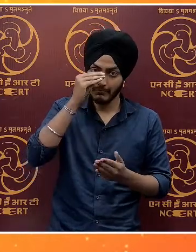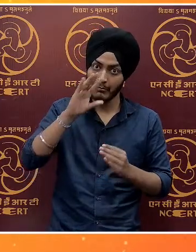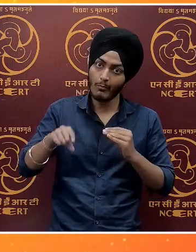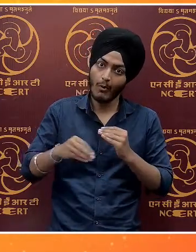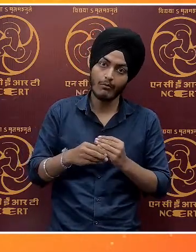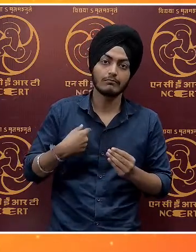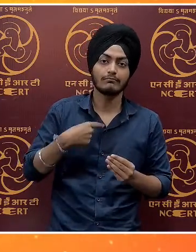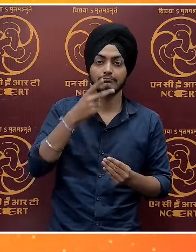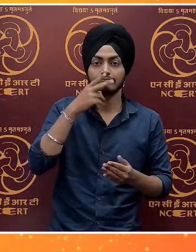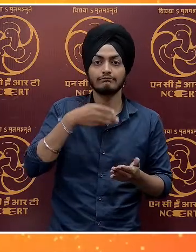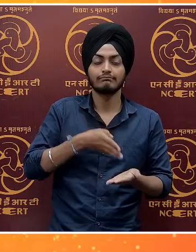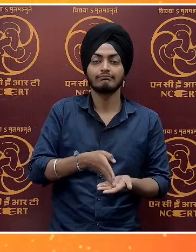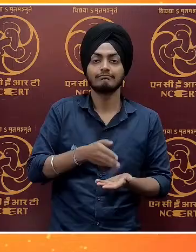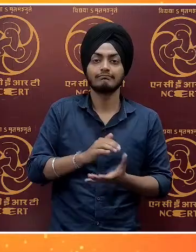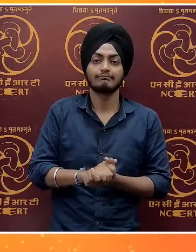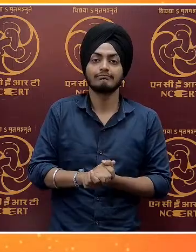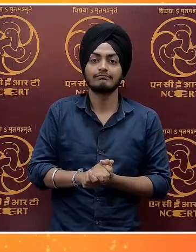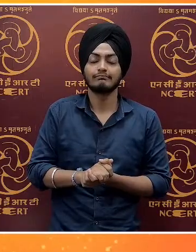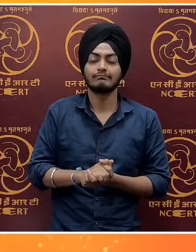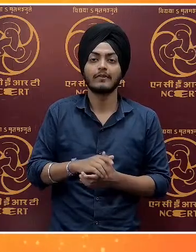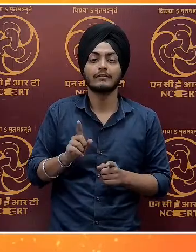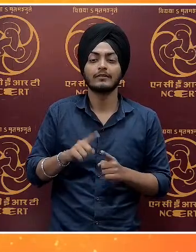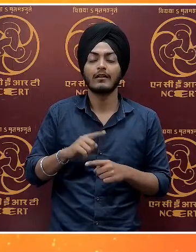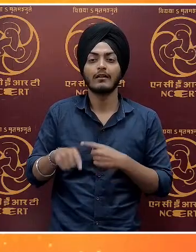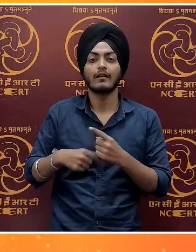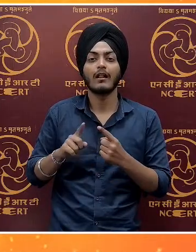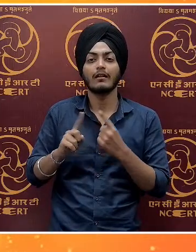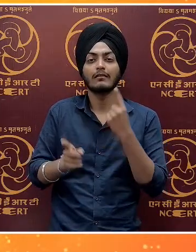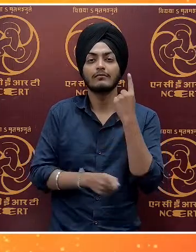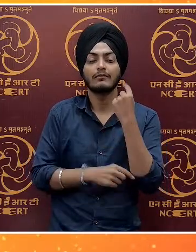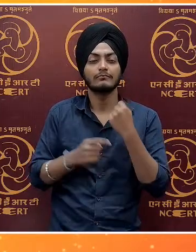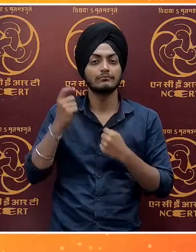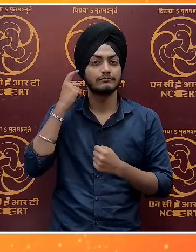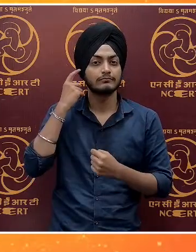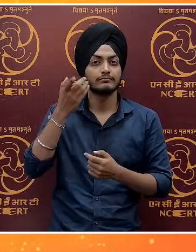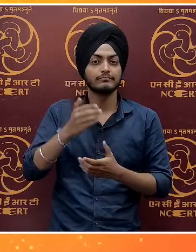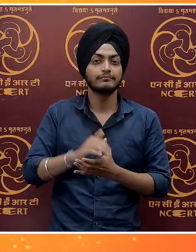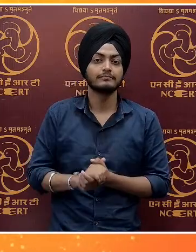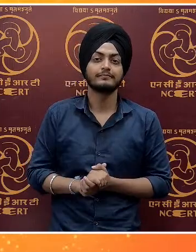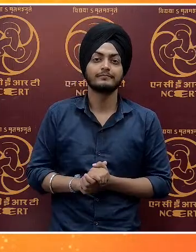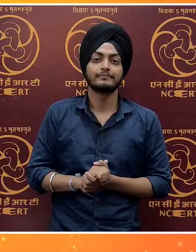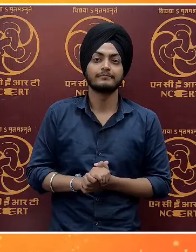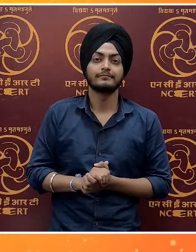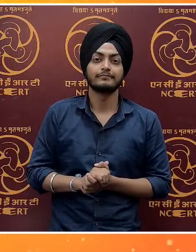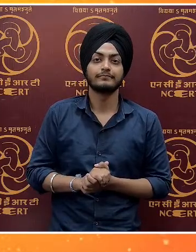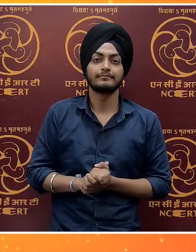forward. Yeah. The next and the last sound is?